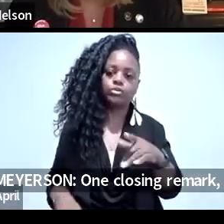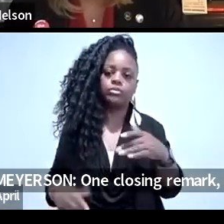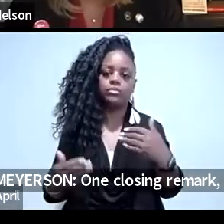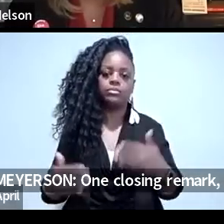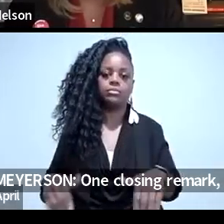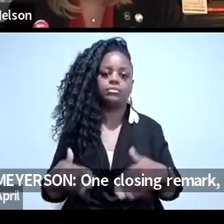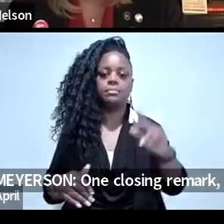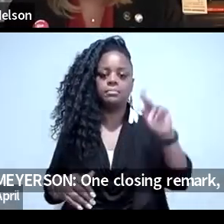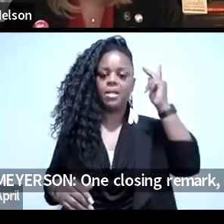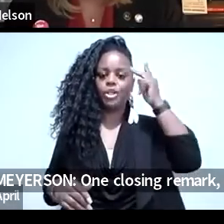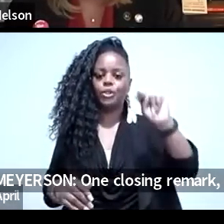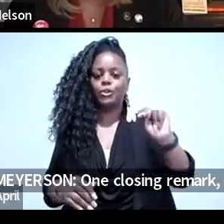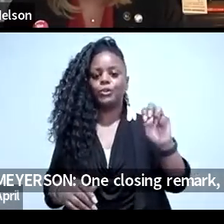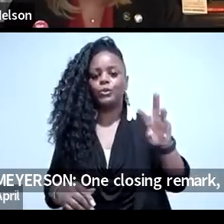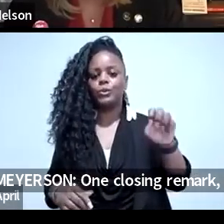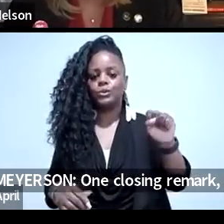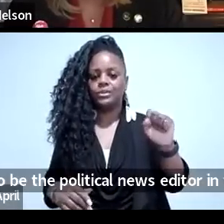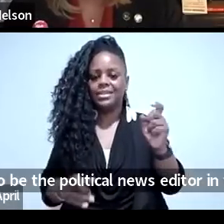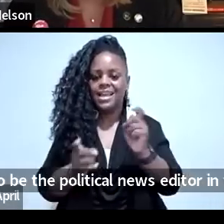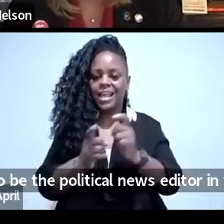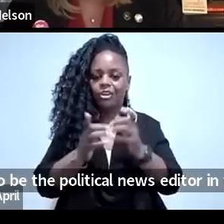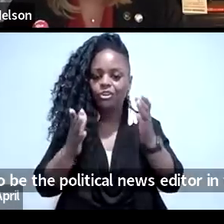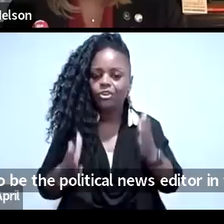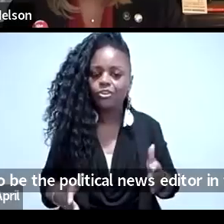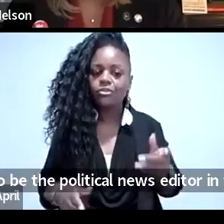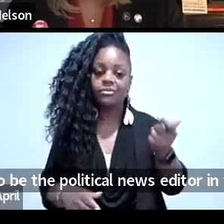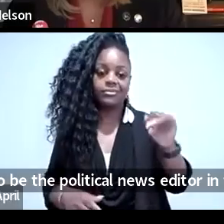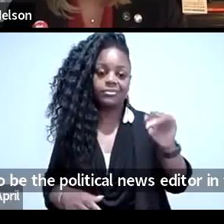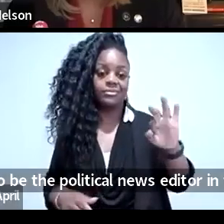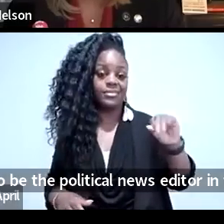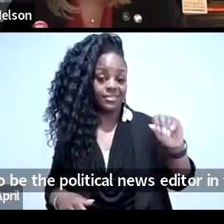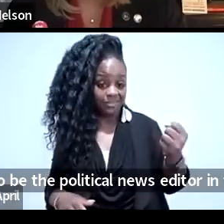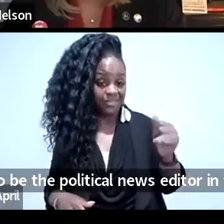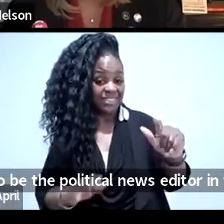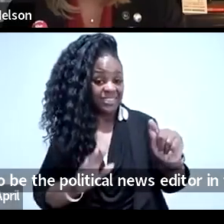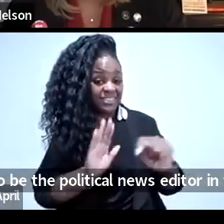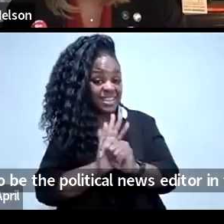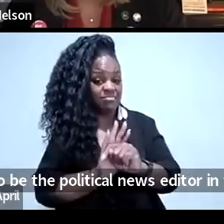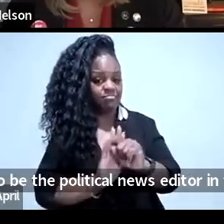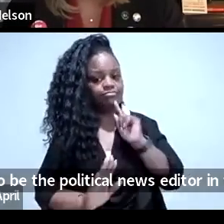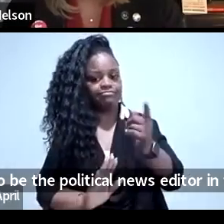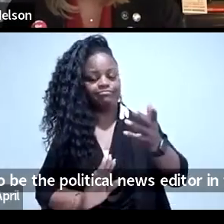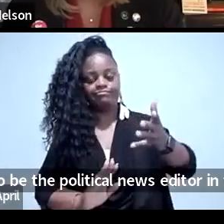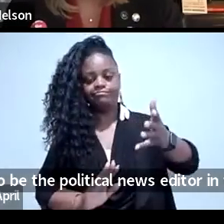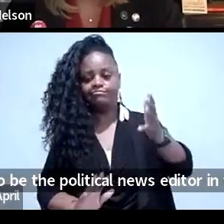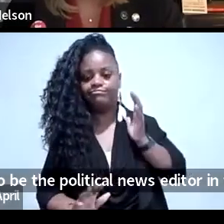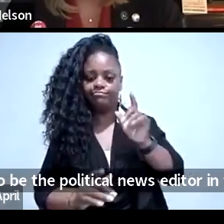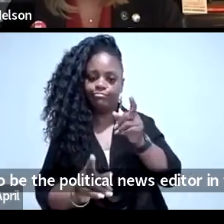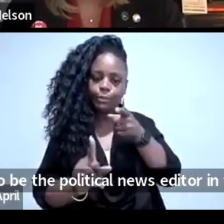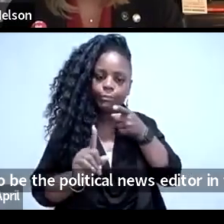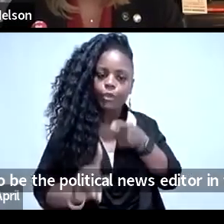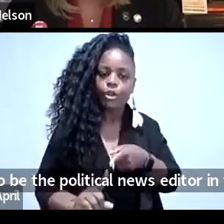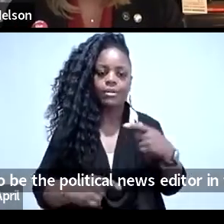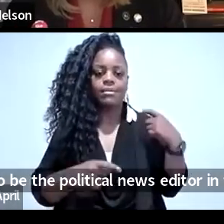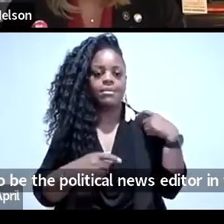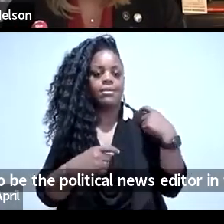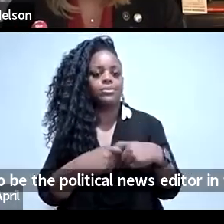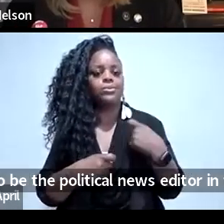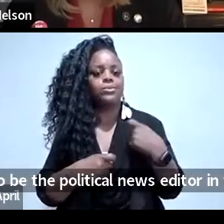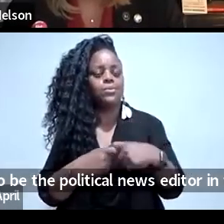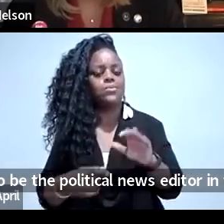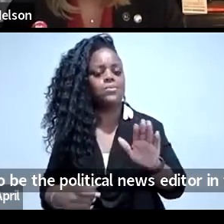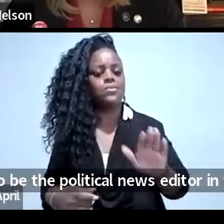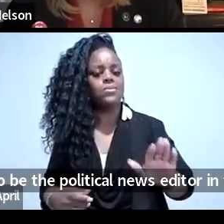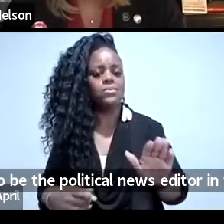was real ferment, particularly in the Latino and Latino immigrant communities, and organizing, and janitors, hotel workers, what have